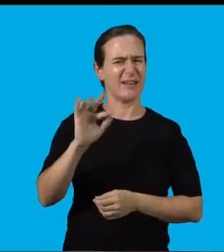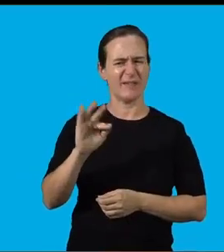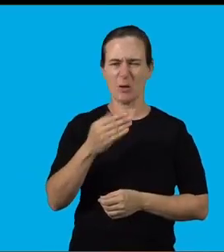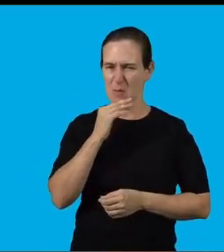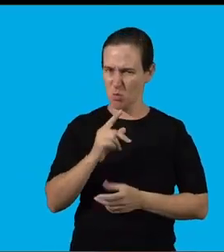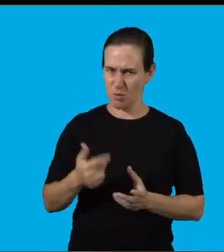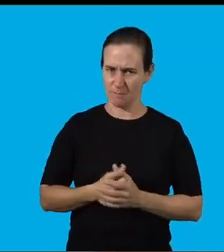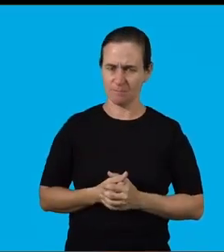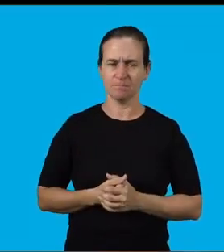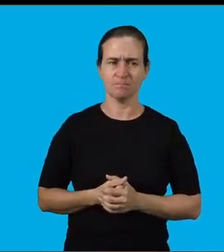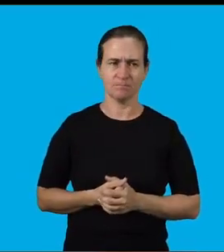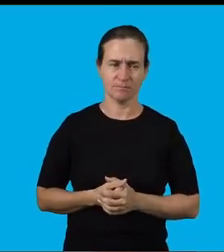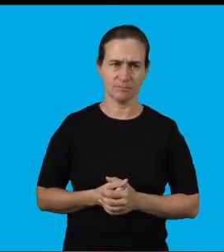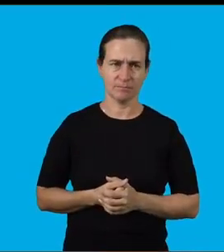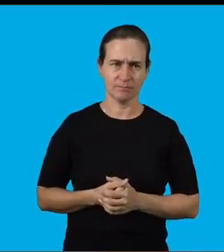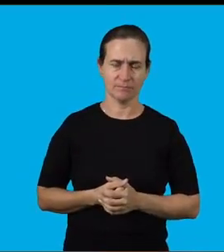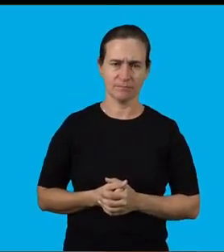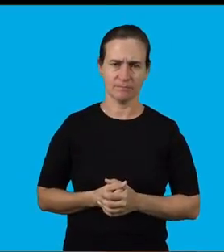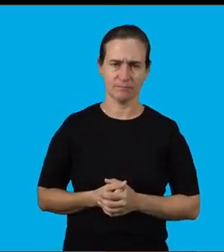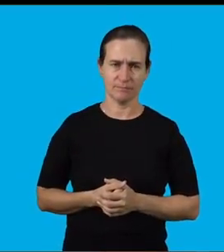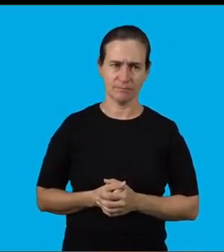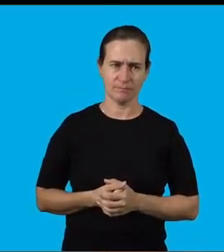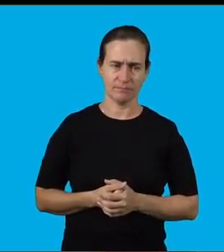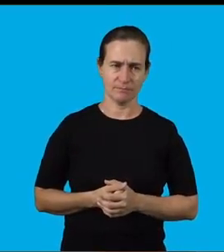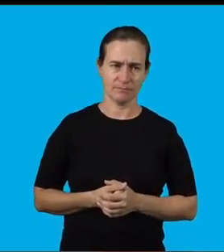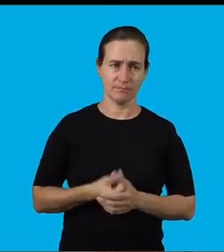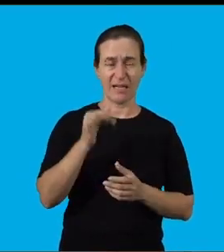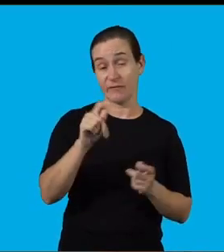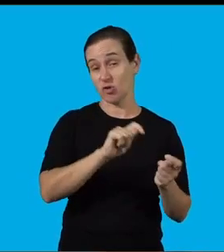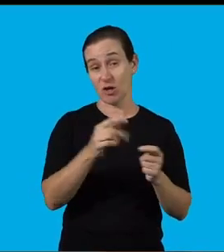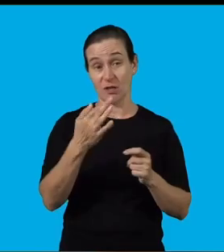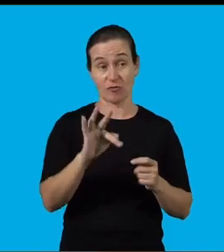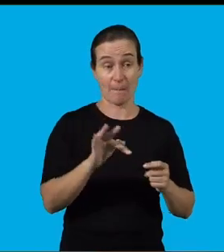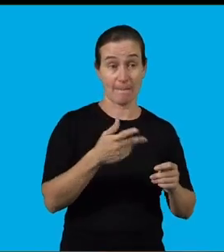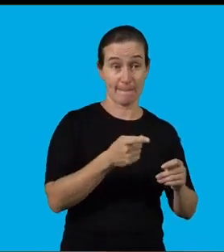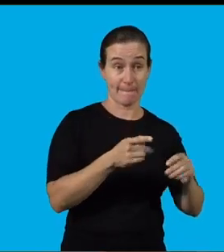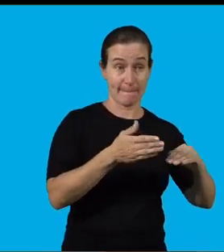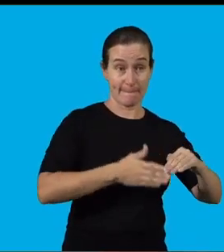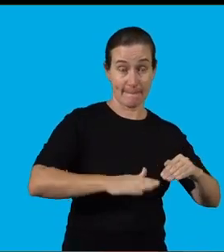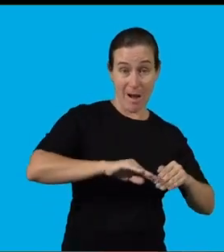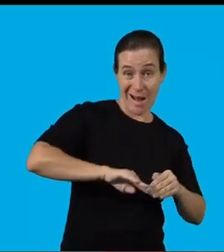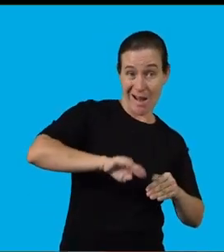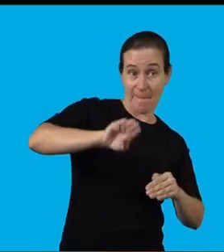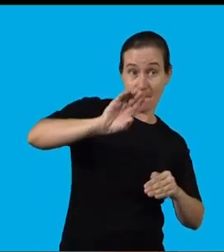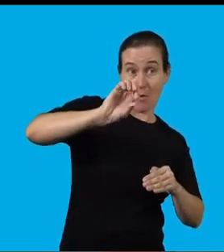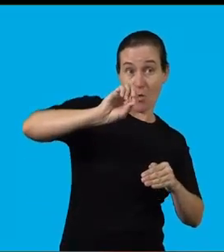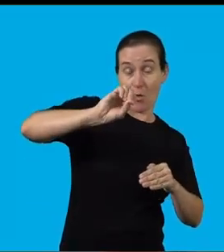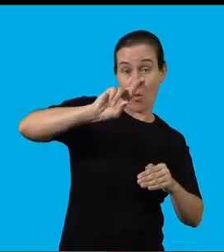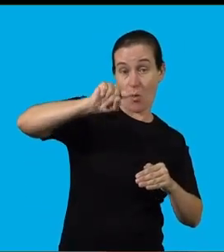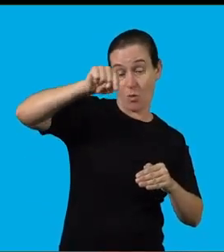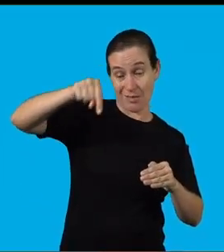inflection. You get a point of inflection when your graph changes from either concave up to concave